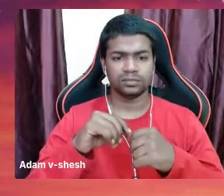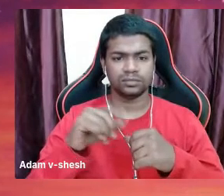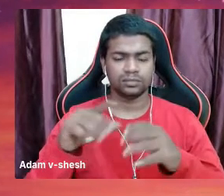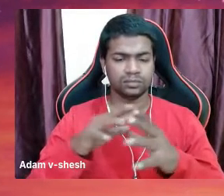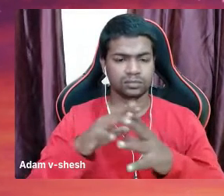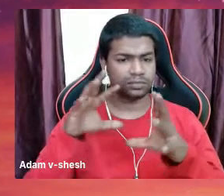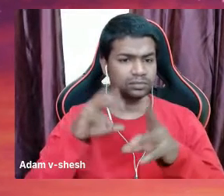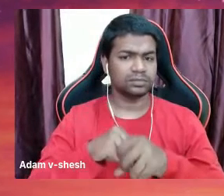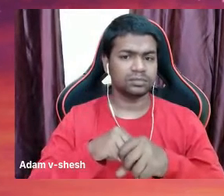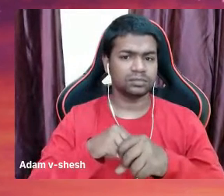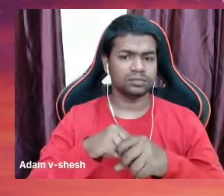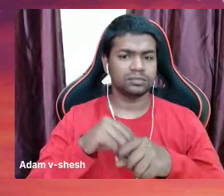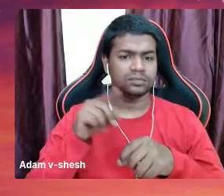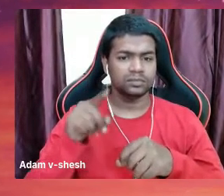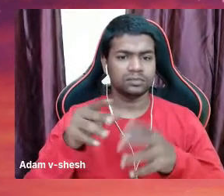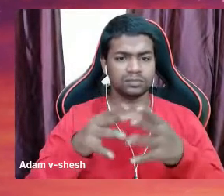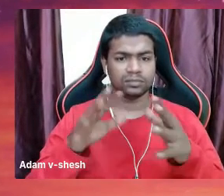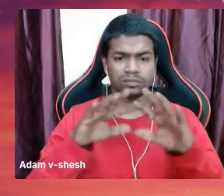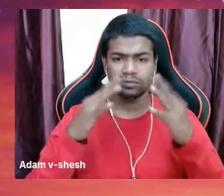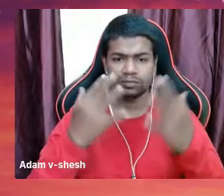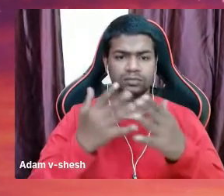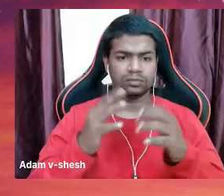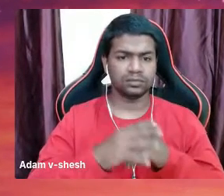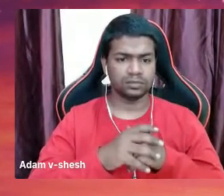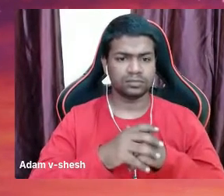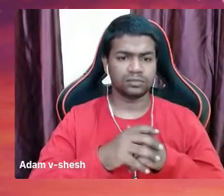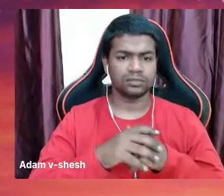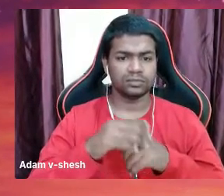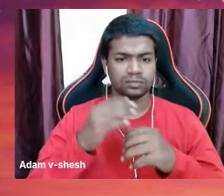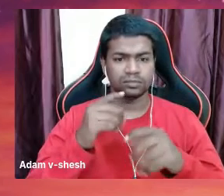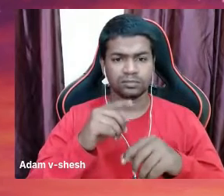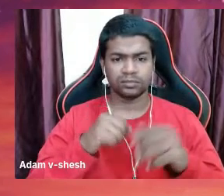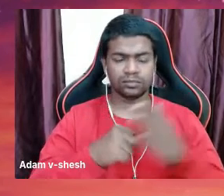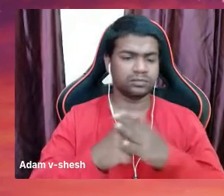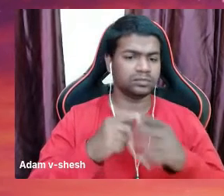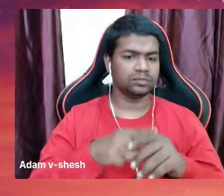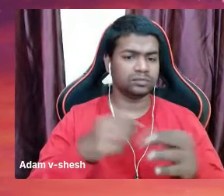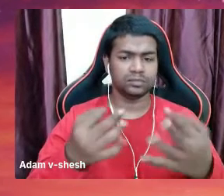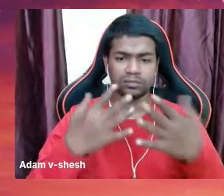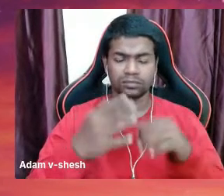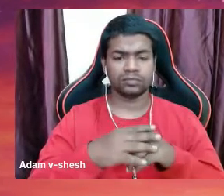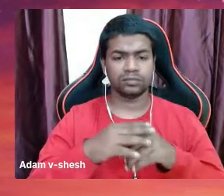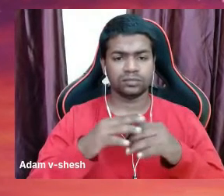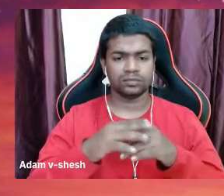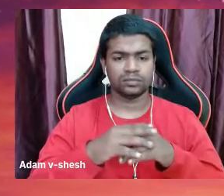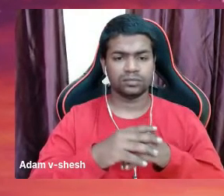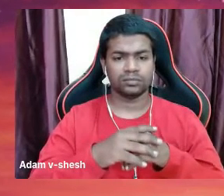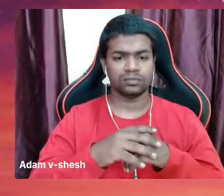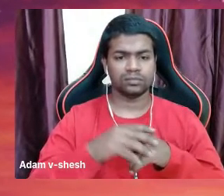was the net importer at a global level of top talent. Why can't we be that? Right? We are